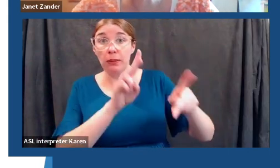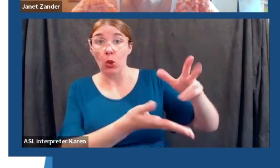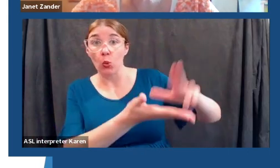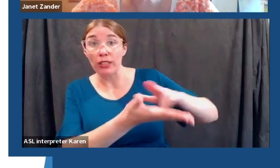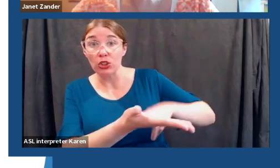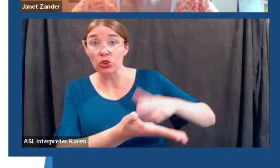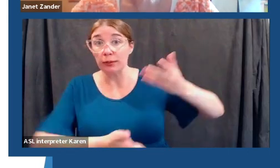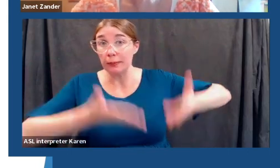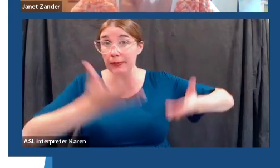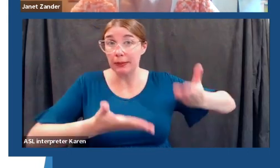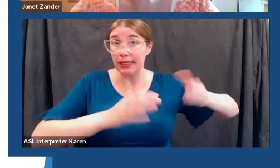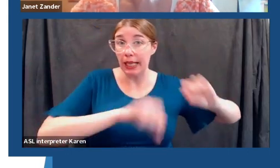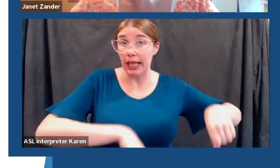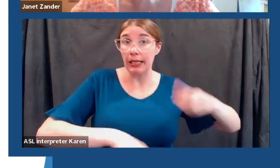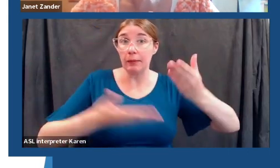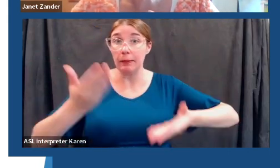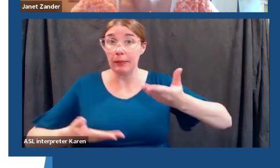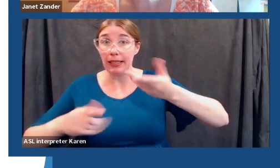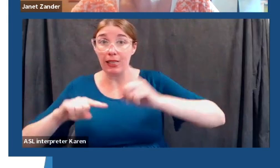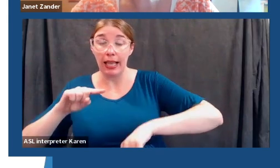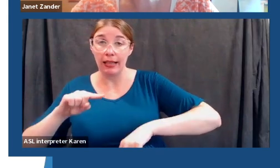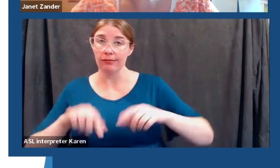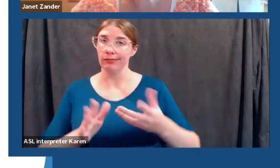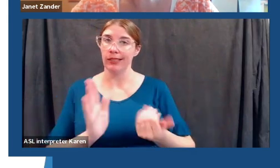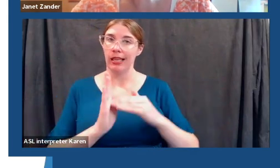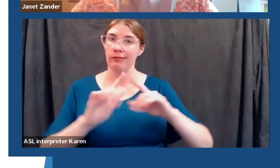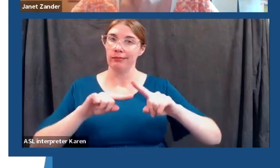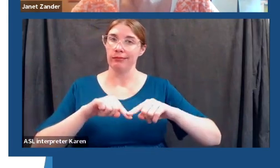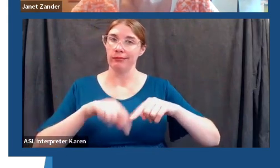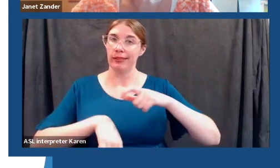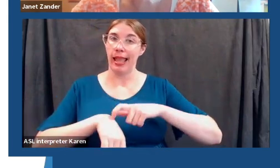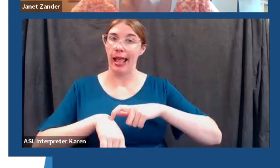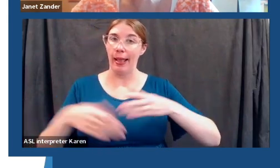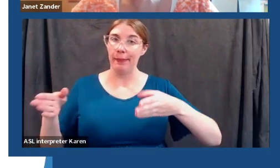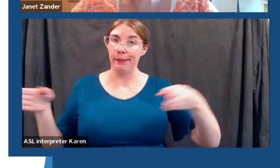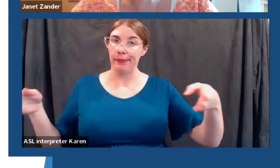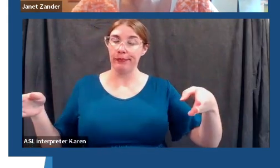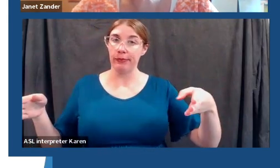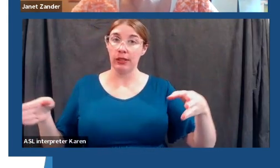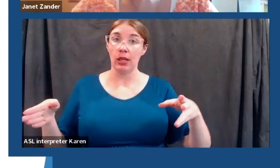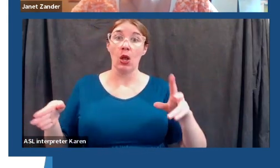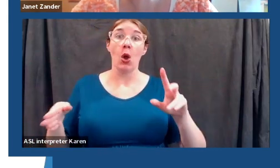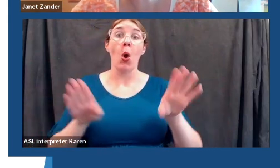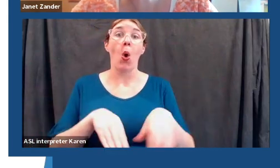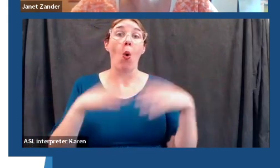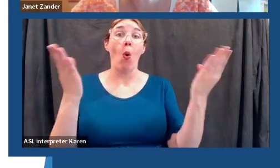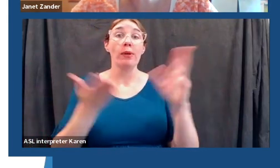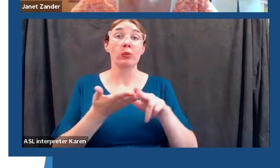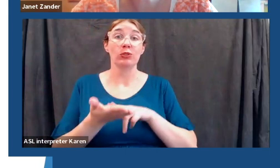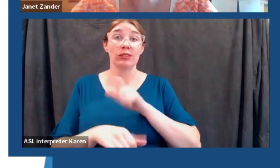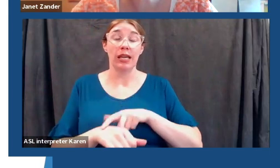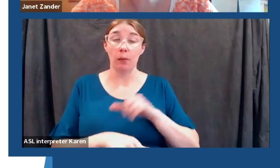frame that's there. And because they can only do that during the open registration time. And if